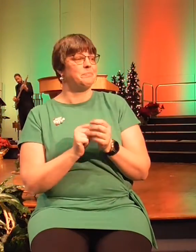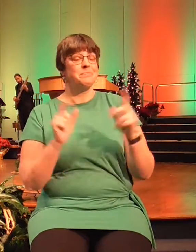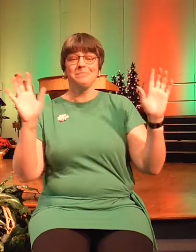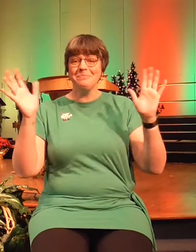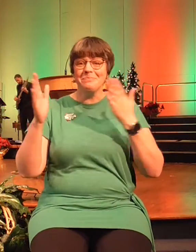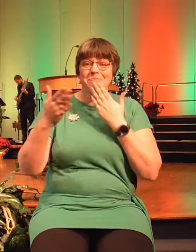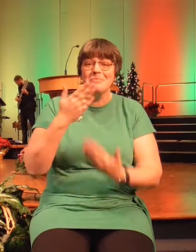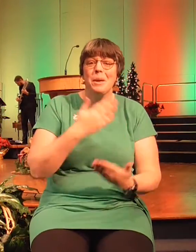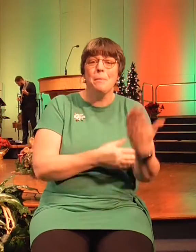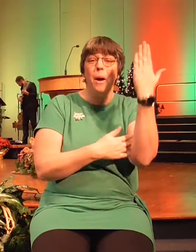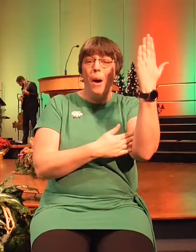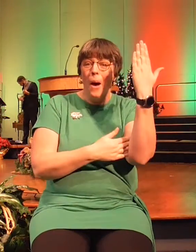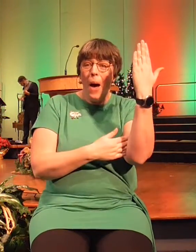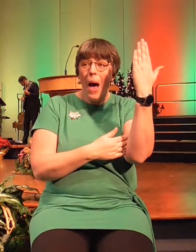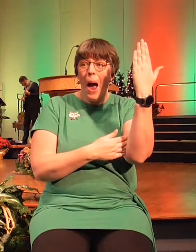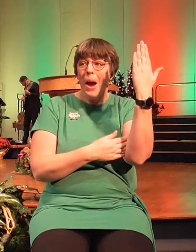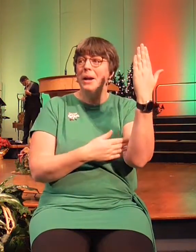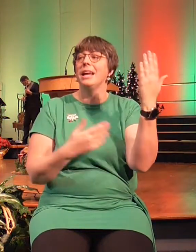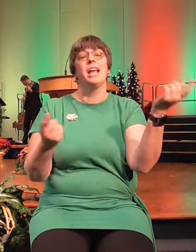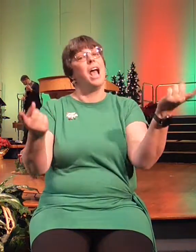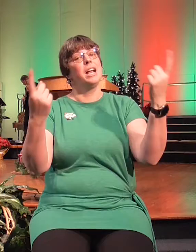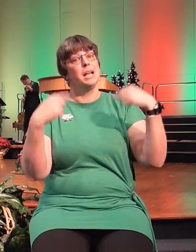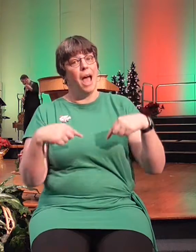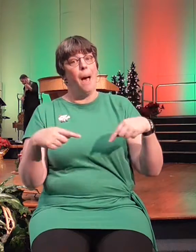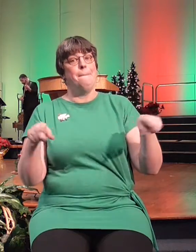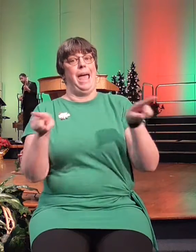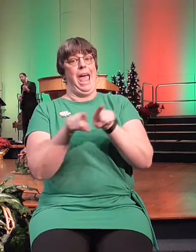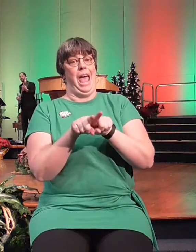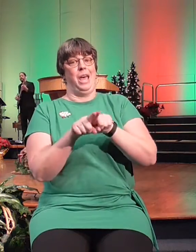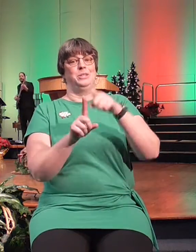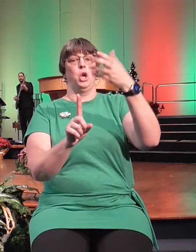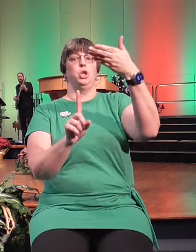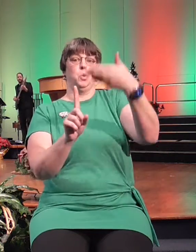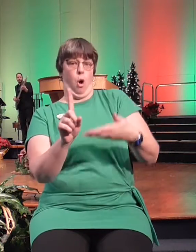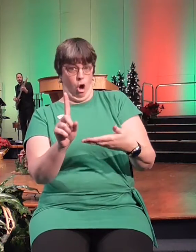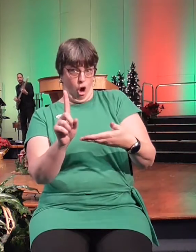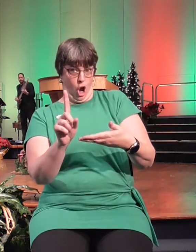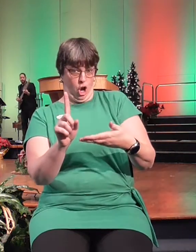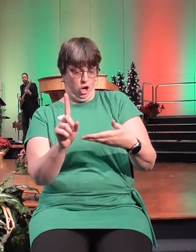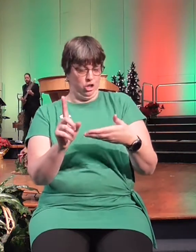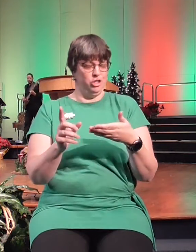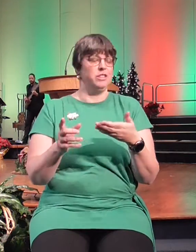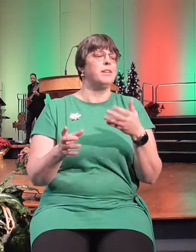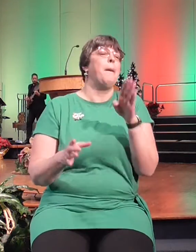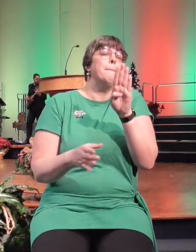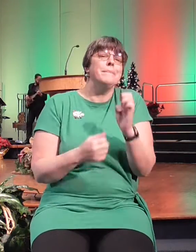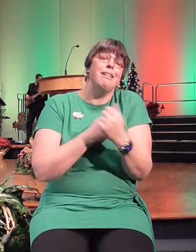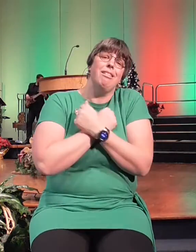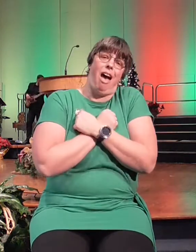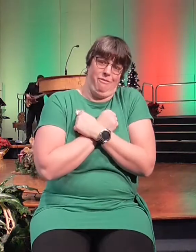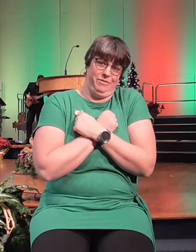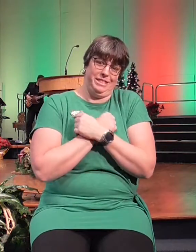Good morning, everybody. Come as you are, be loved as you are.